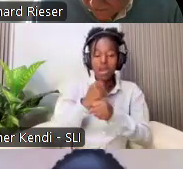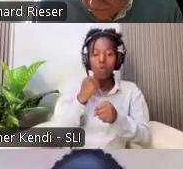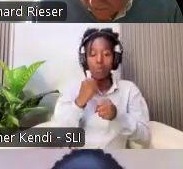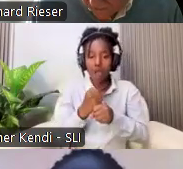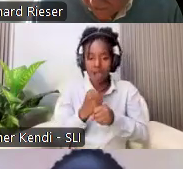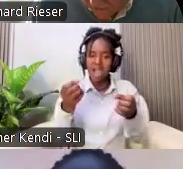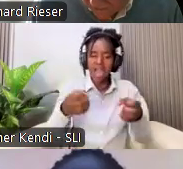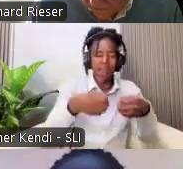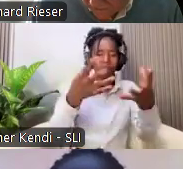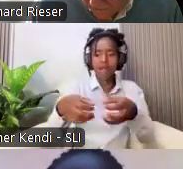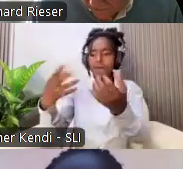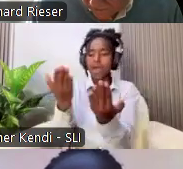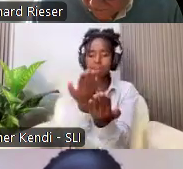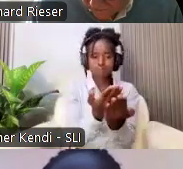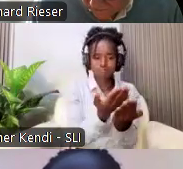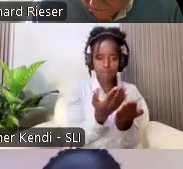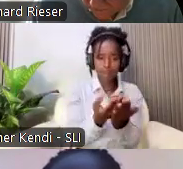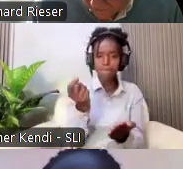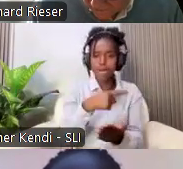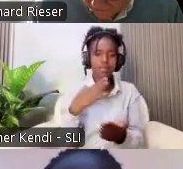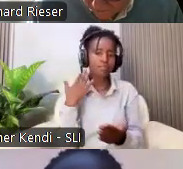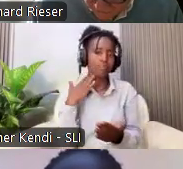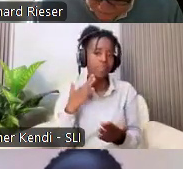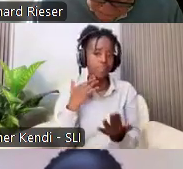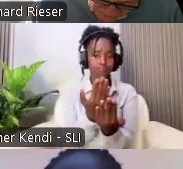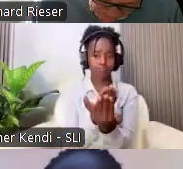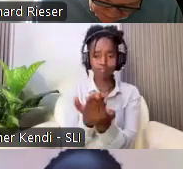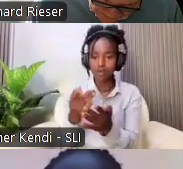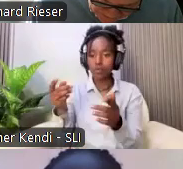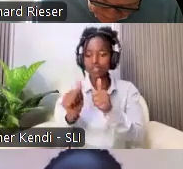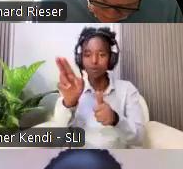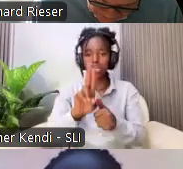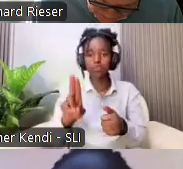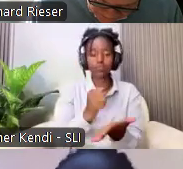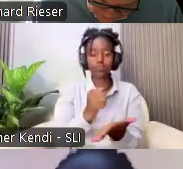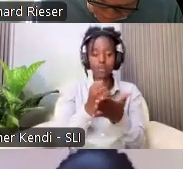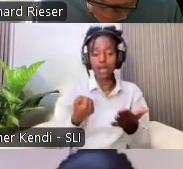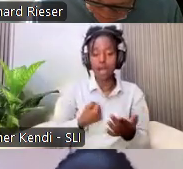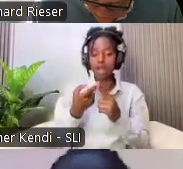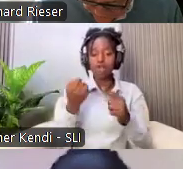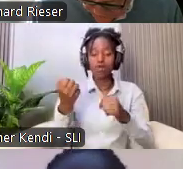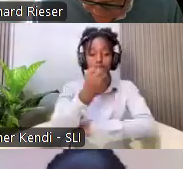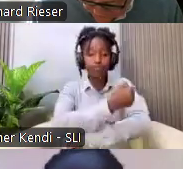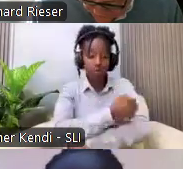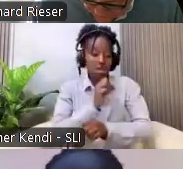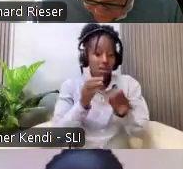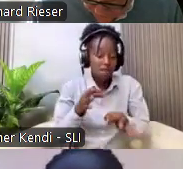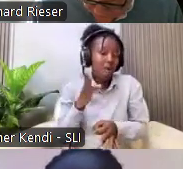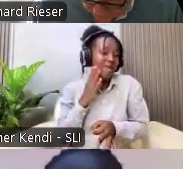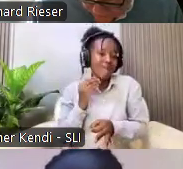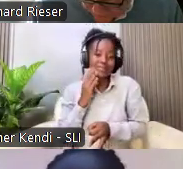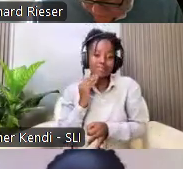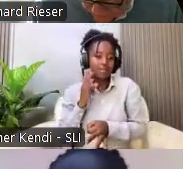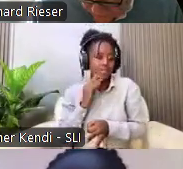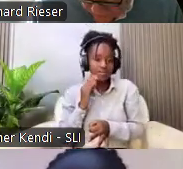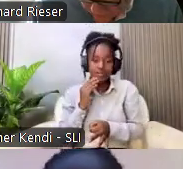them, monthly sanitary towels to help them in schools. We experience a lot with girls with disabilities.